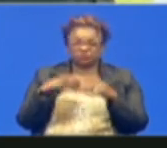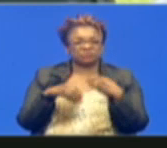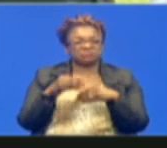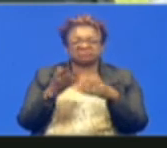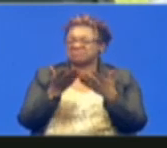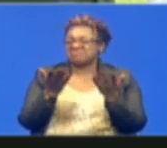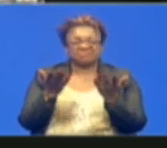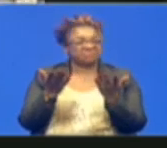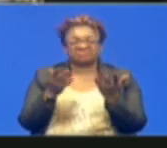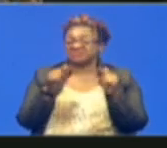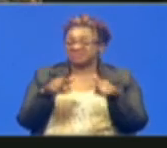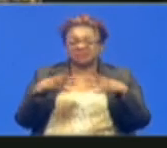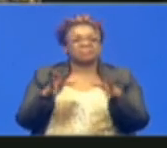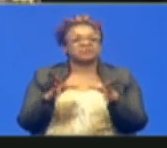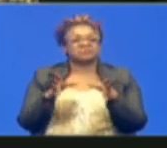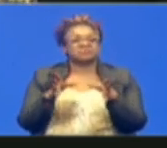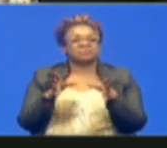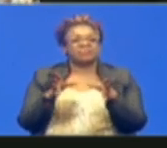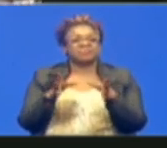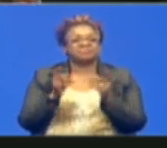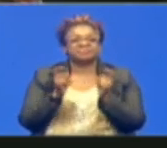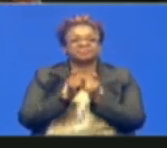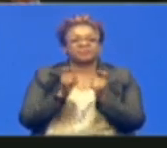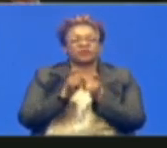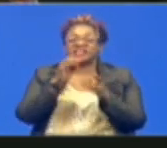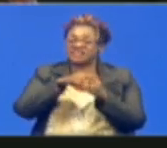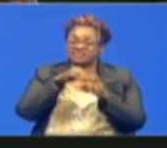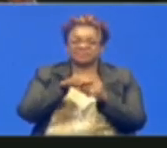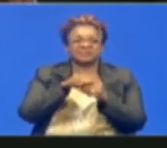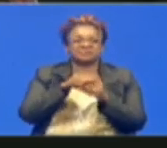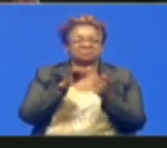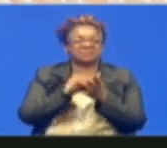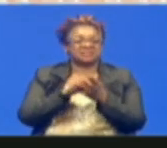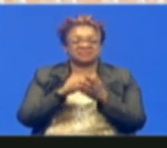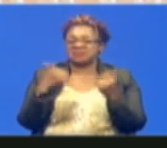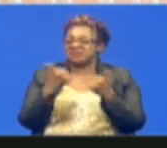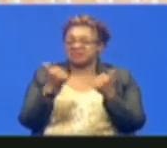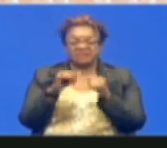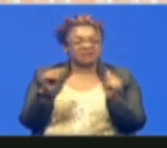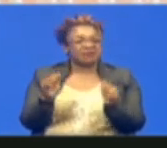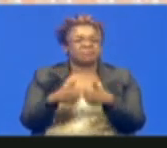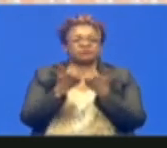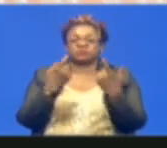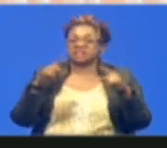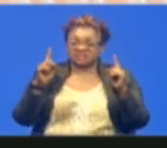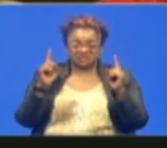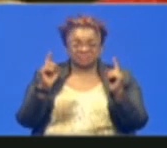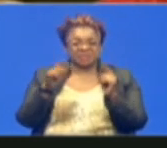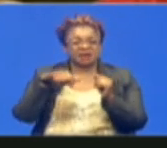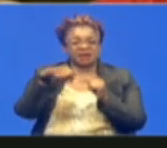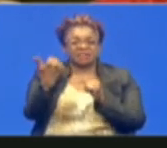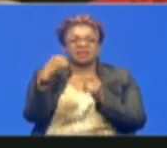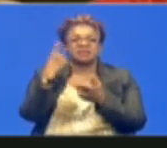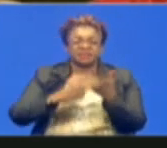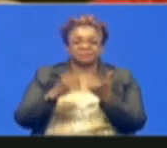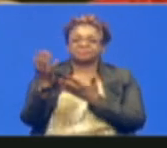katika nini hii kampuni. The harrowing pain of an investment that might never come to fruition. It's yet another year of hoping against hope